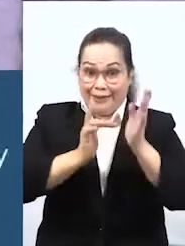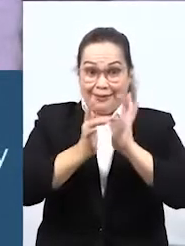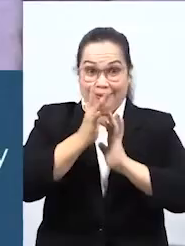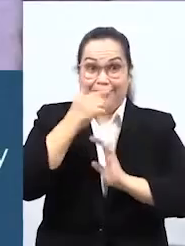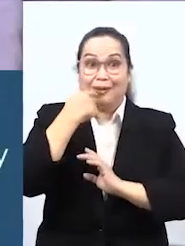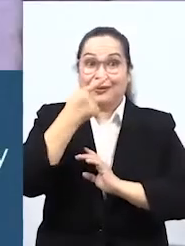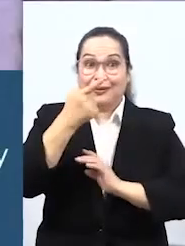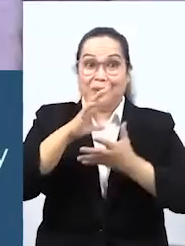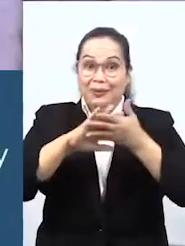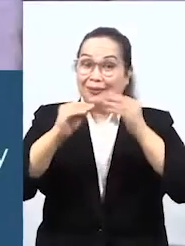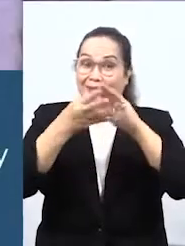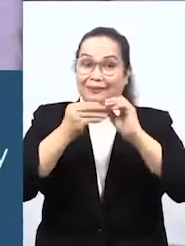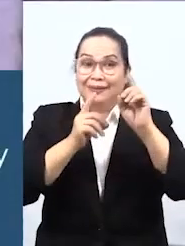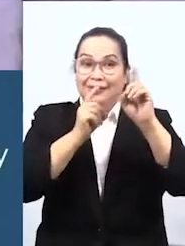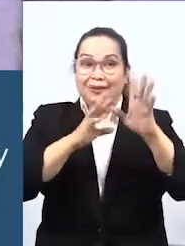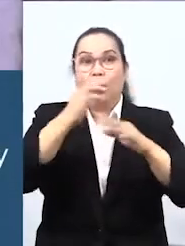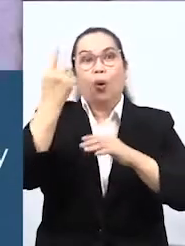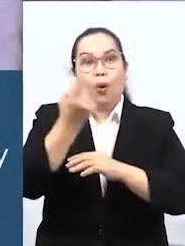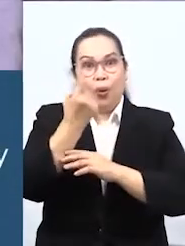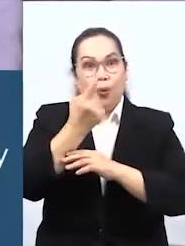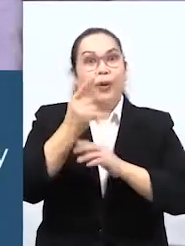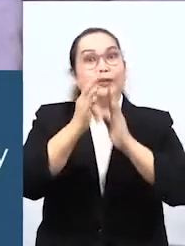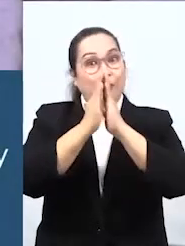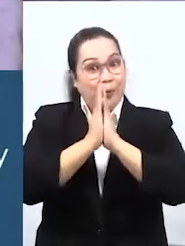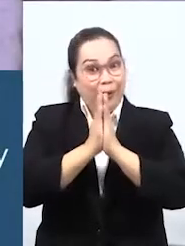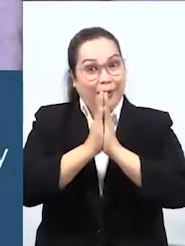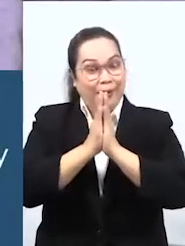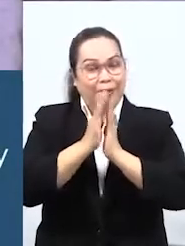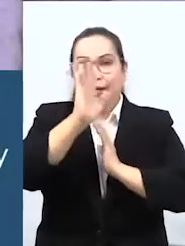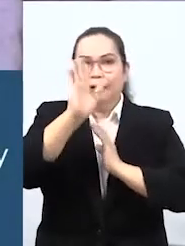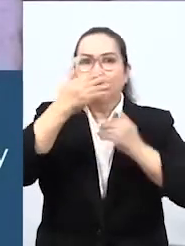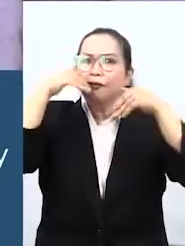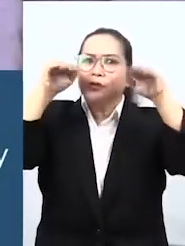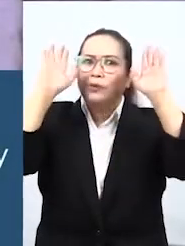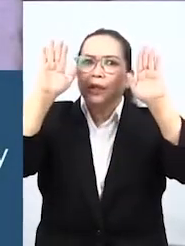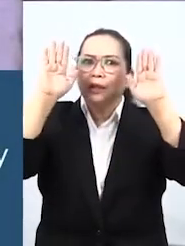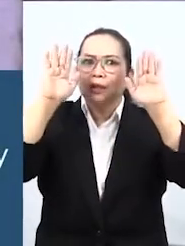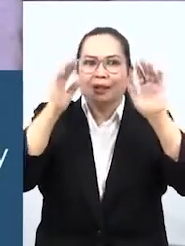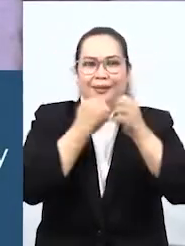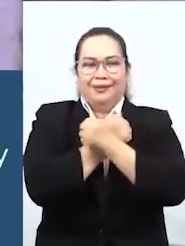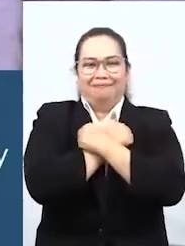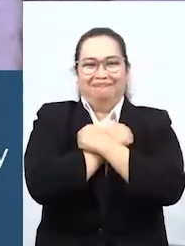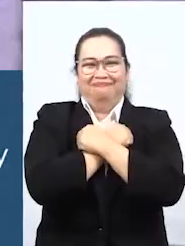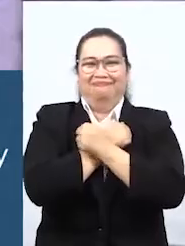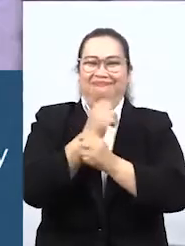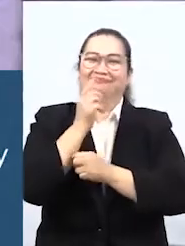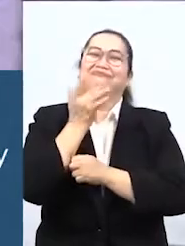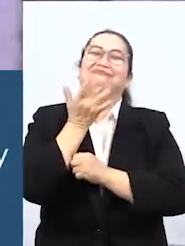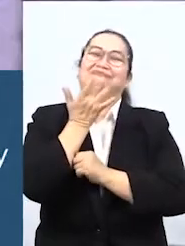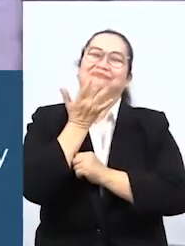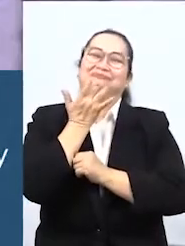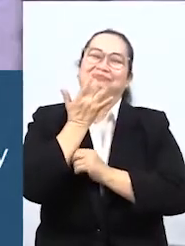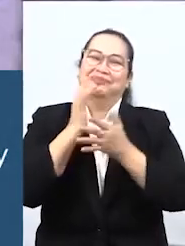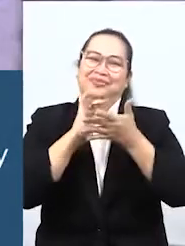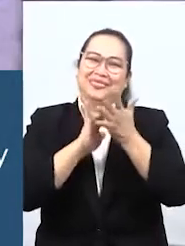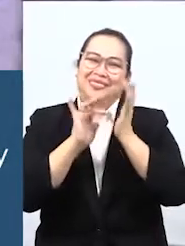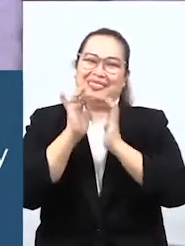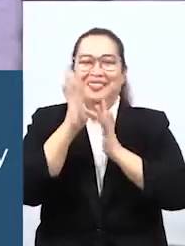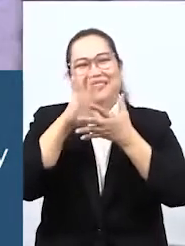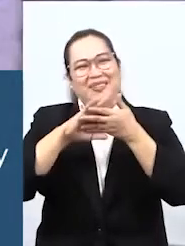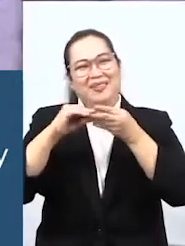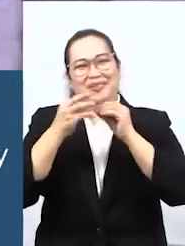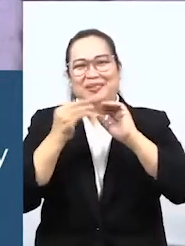a story to show that they should always pray and never give up Jesus loves that ano He loves to tell stories and